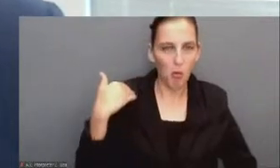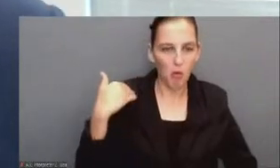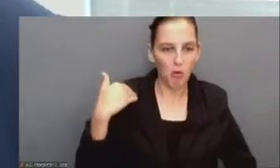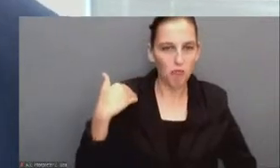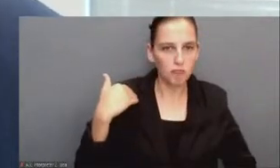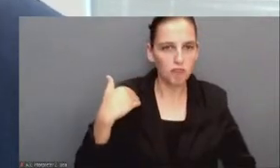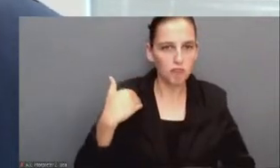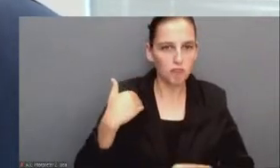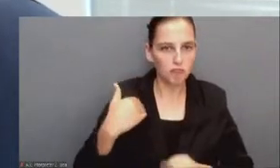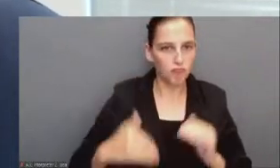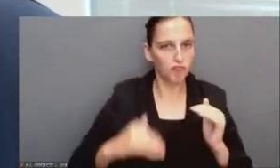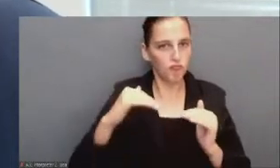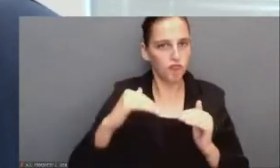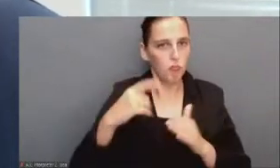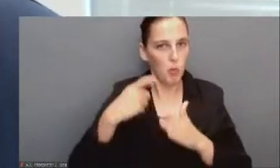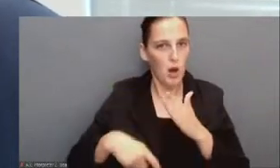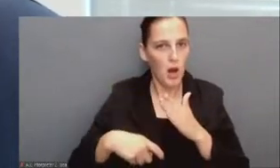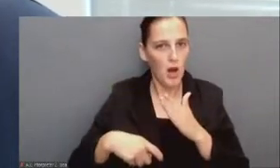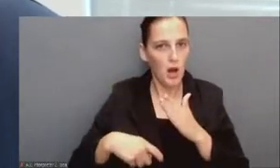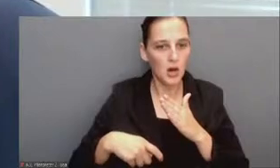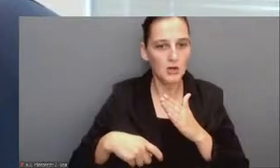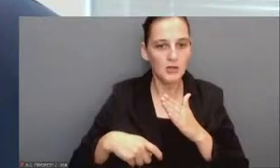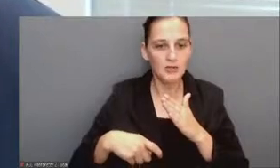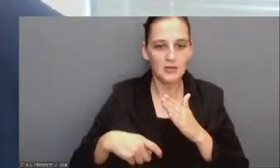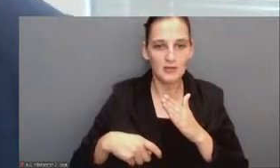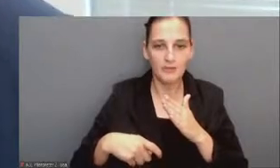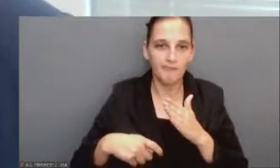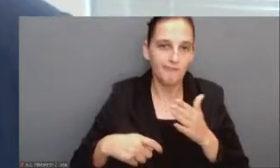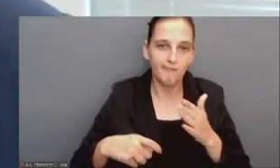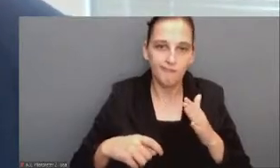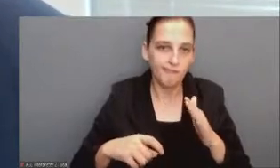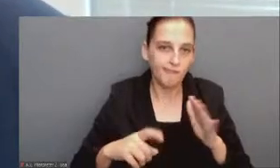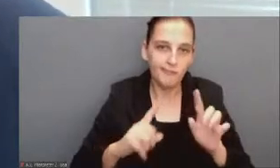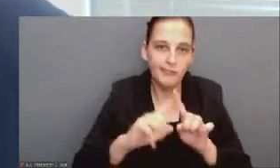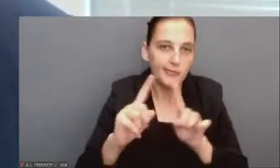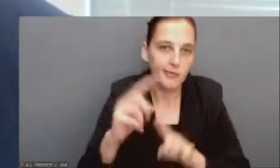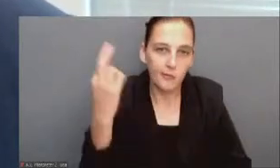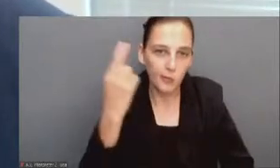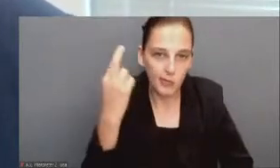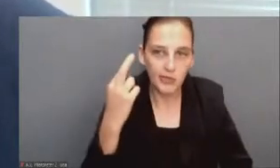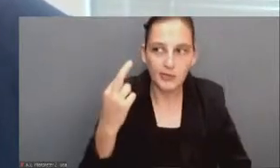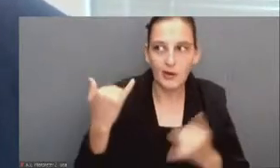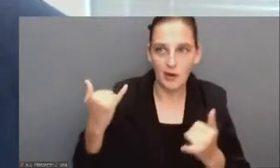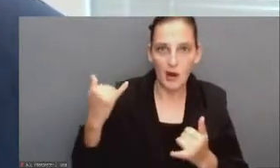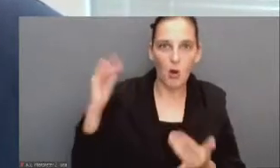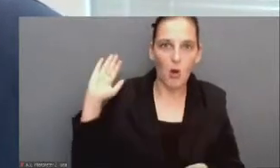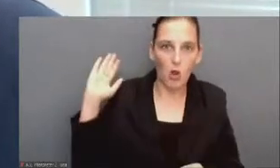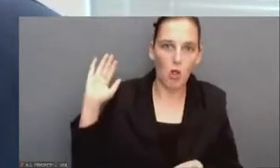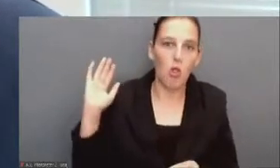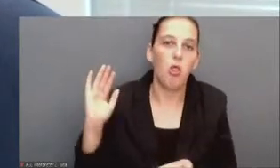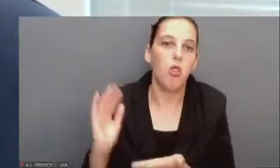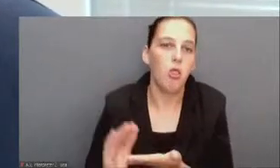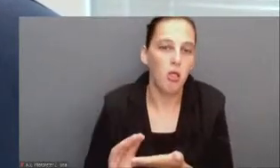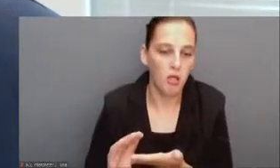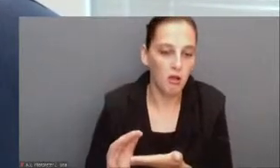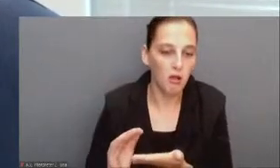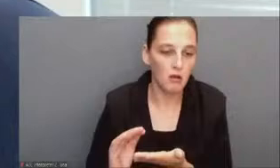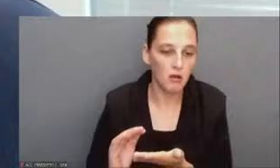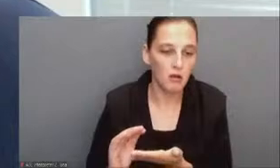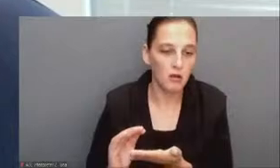number of reasons, that has just really fallen by the wayside over the years. And we